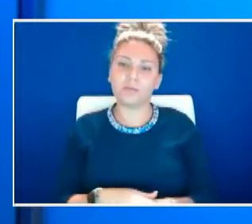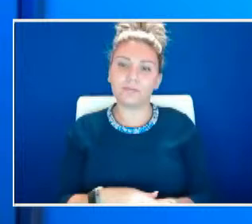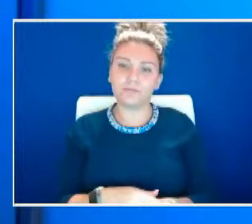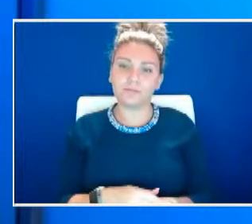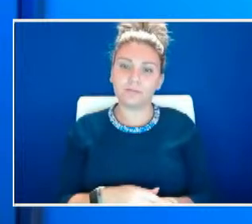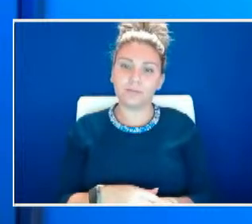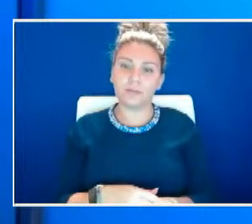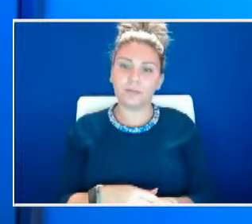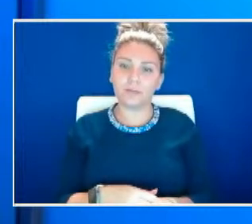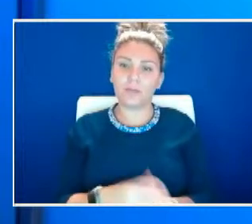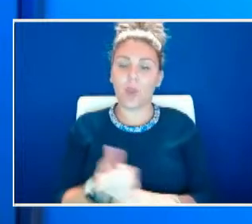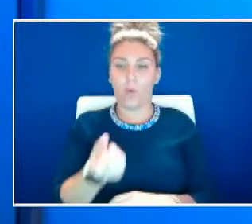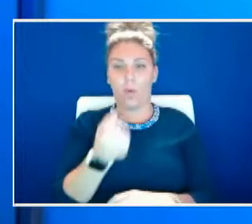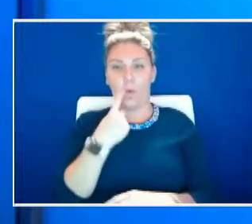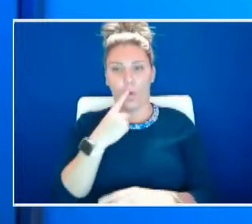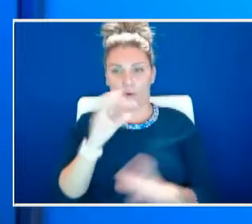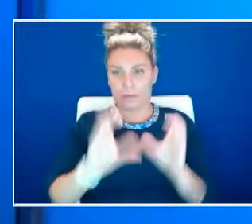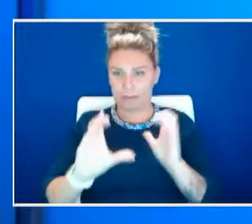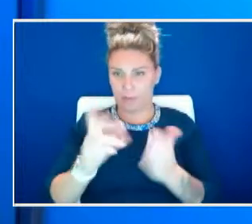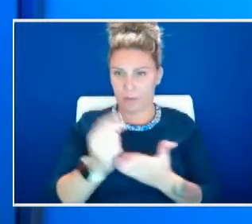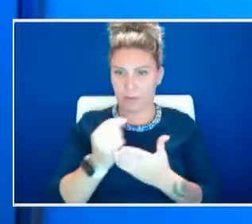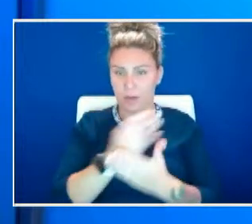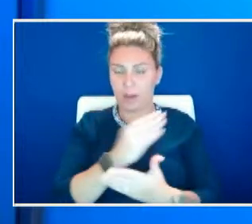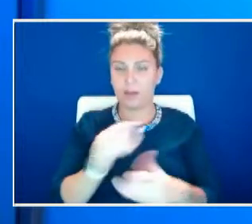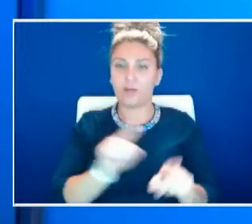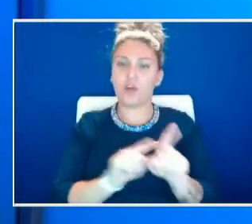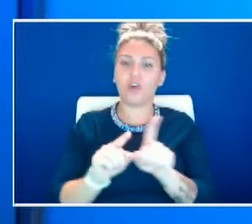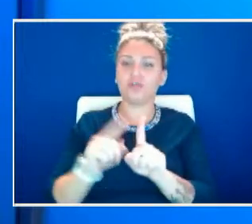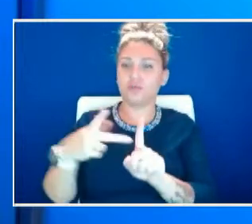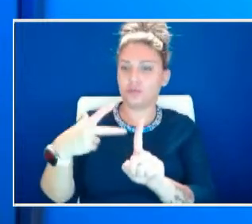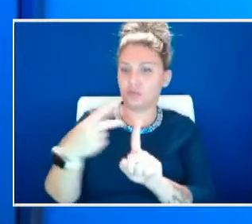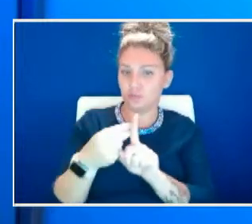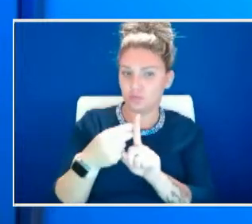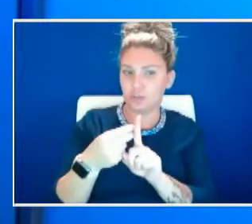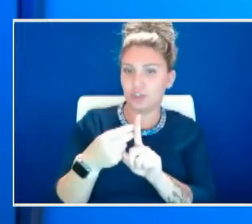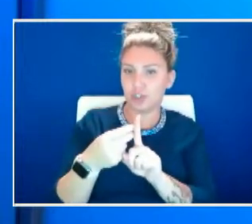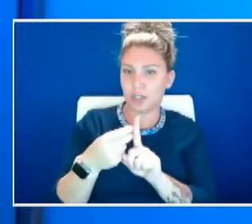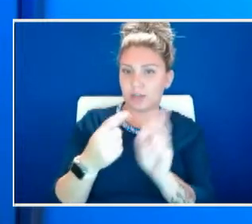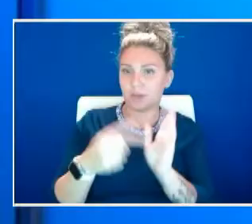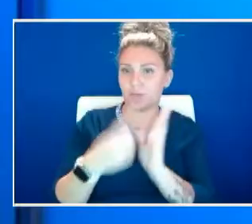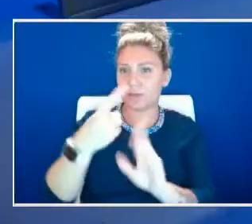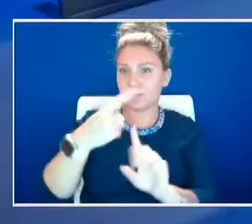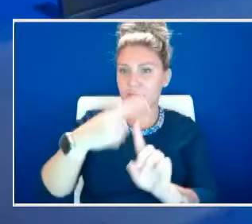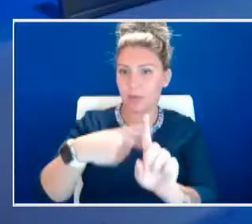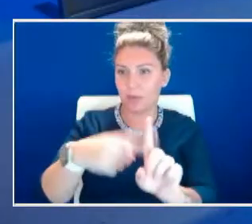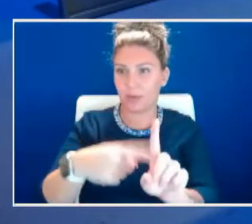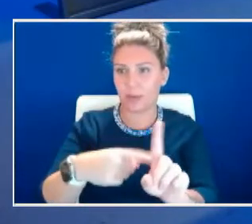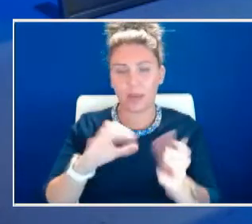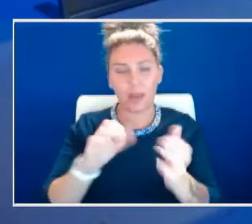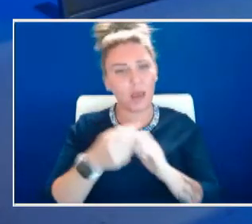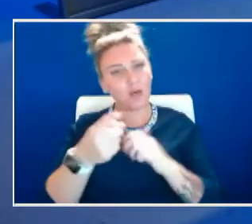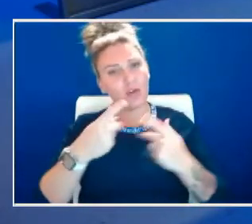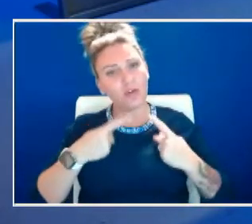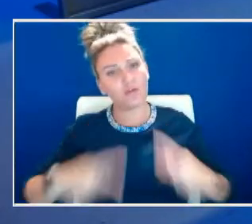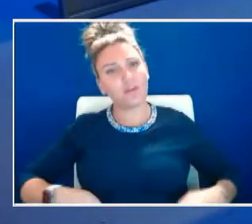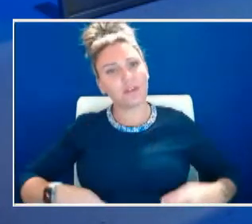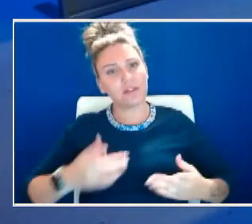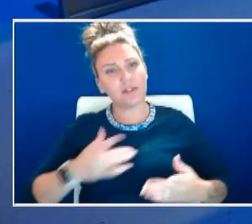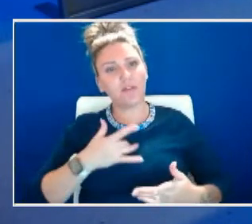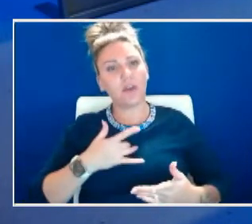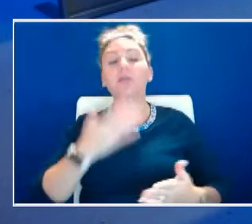a oral chemo, and then I also get injections once a month. So. How are you physically feeling? I feel